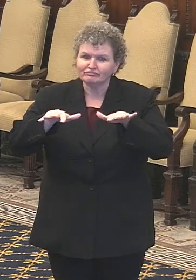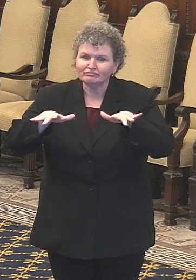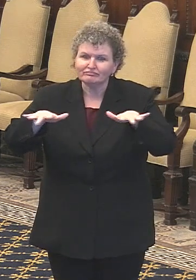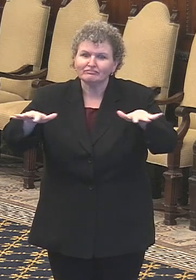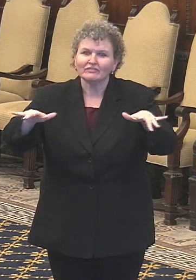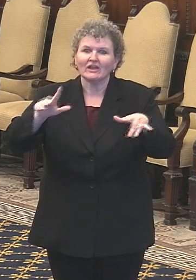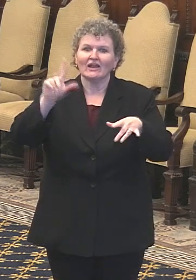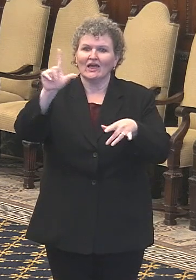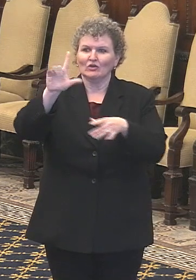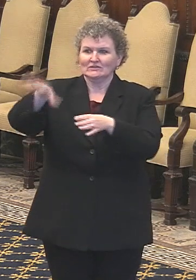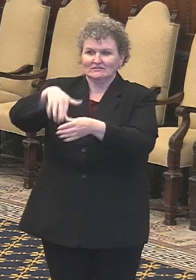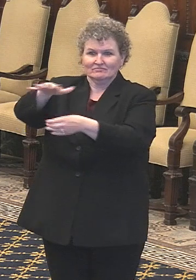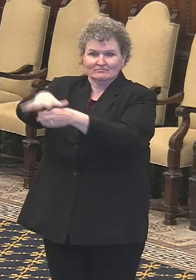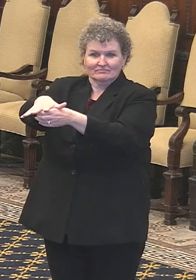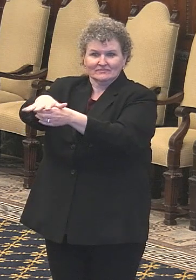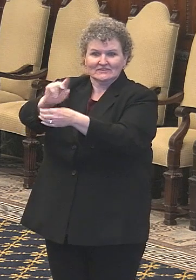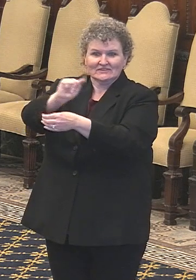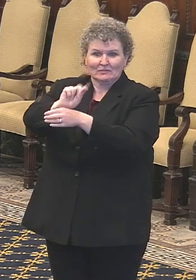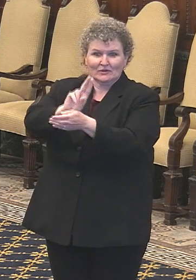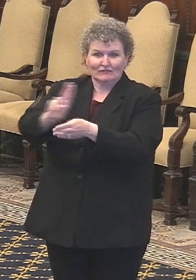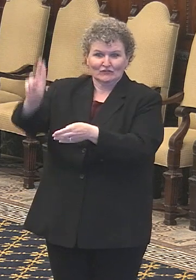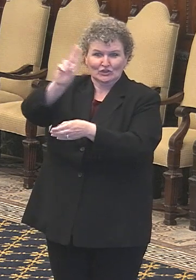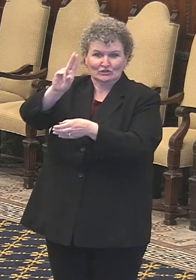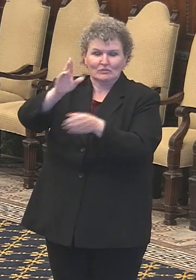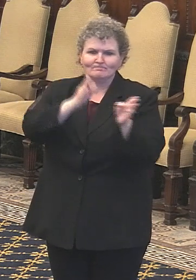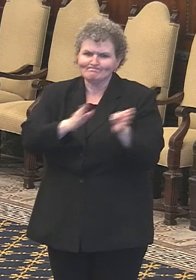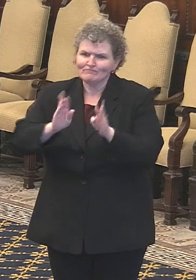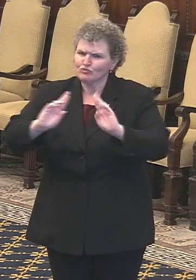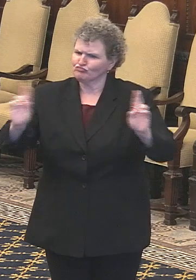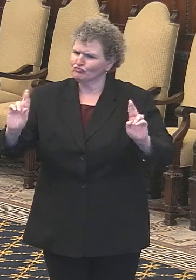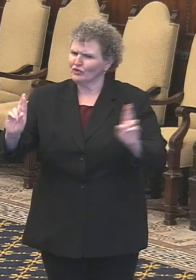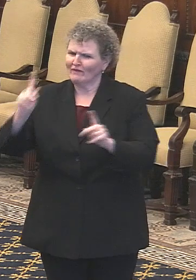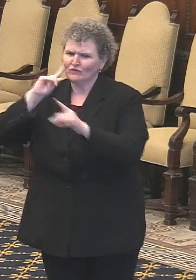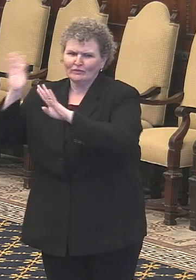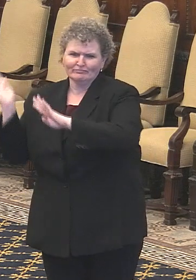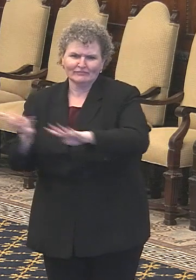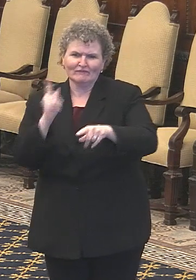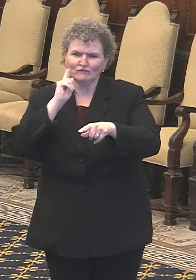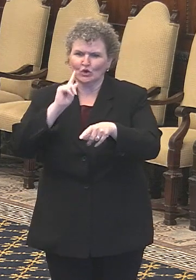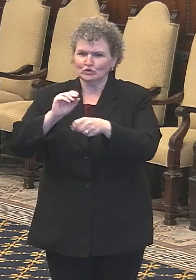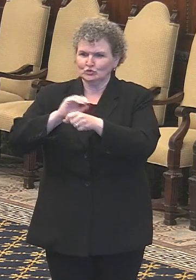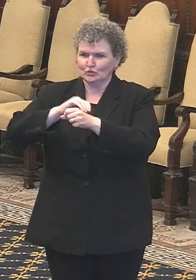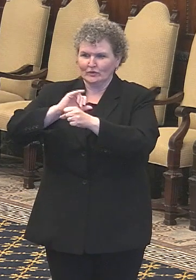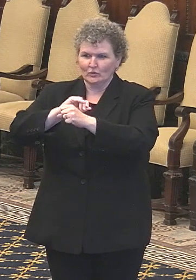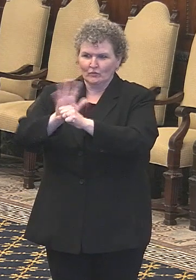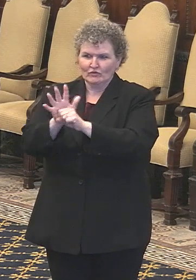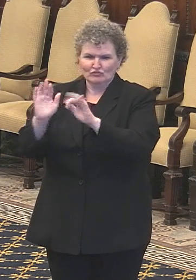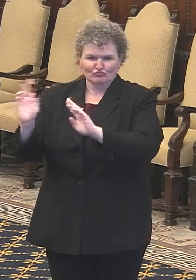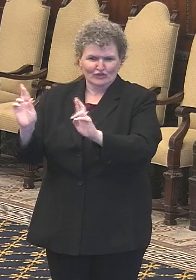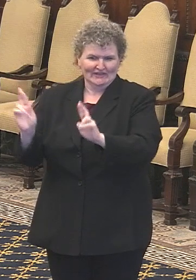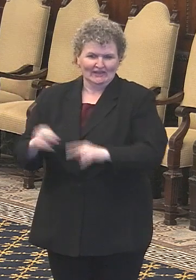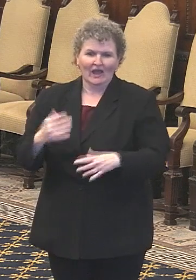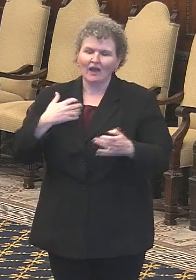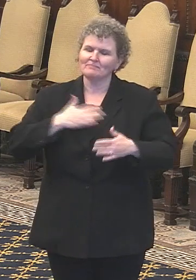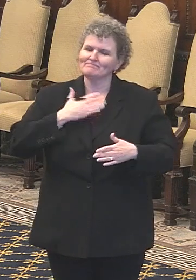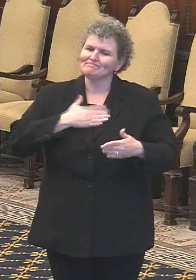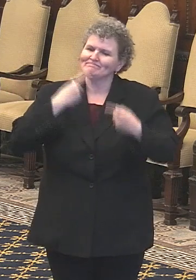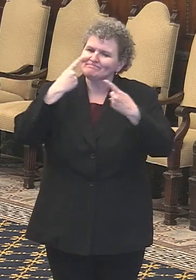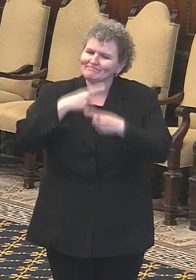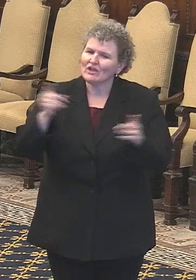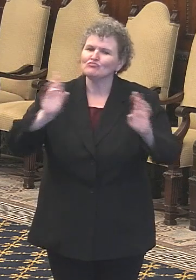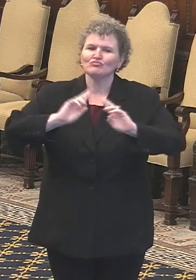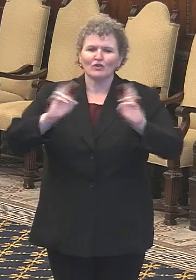to prepare to receive patients affected by the coronavirus. Today, I'm pleased to announce that this site is now ready to accept patients, though